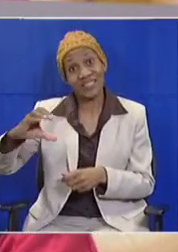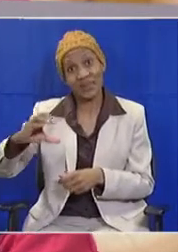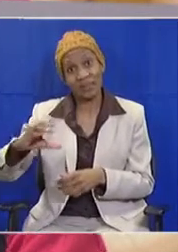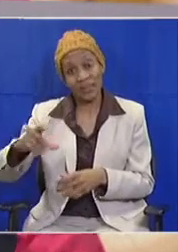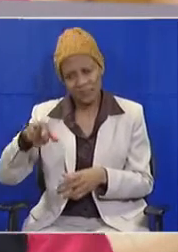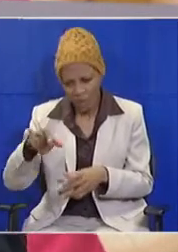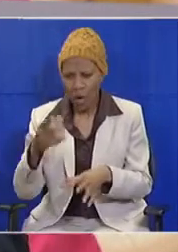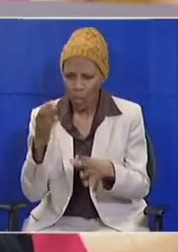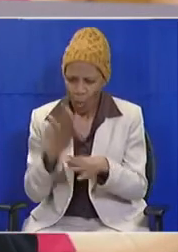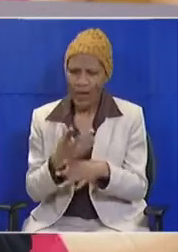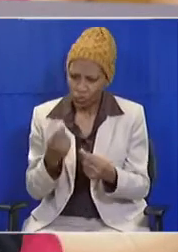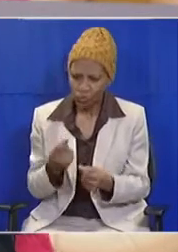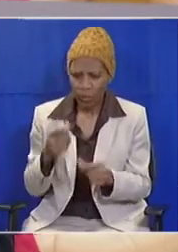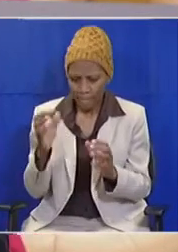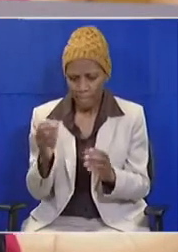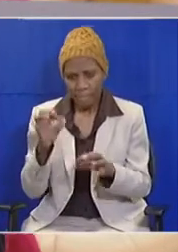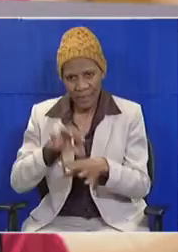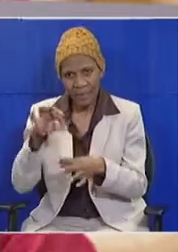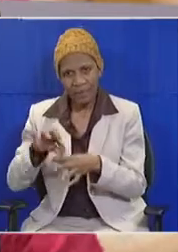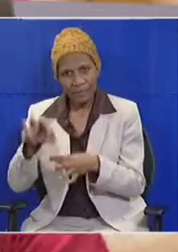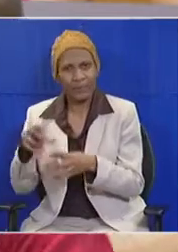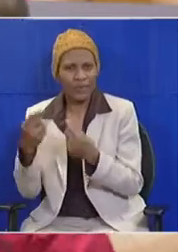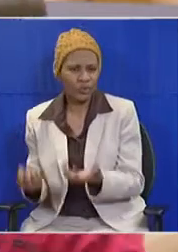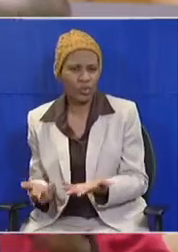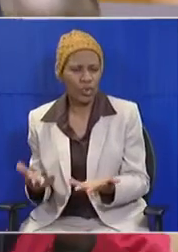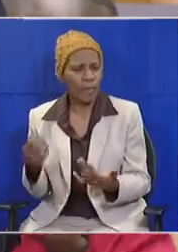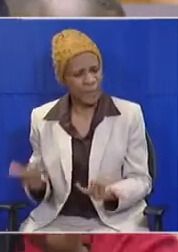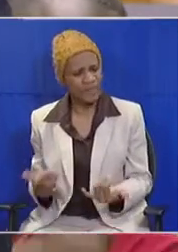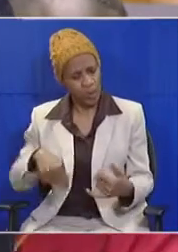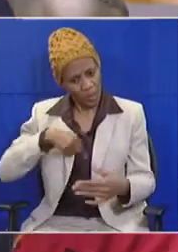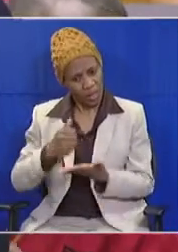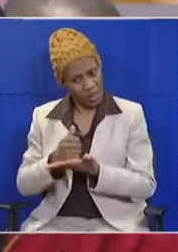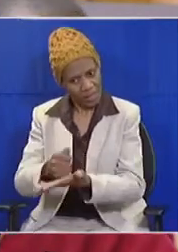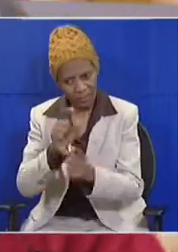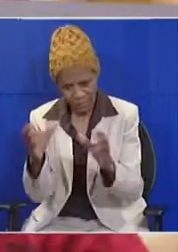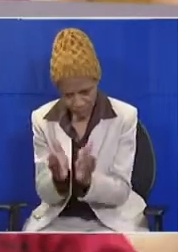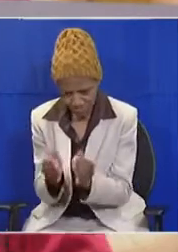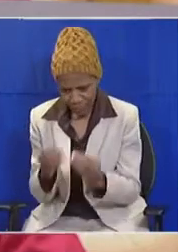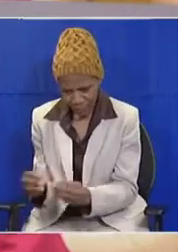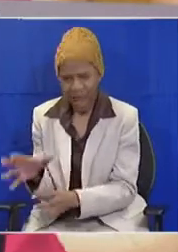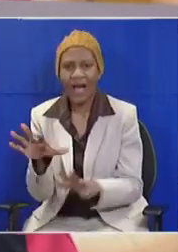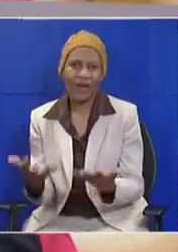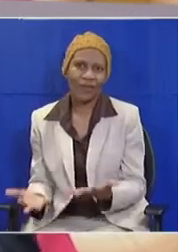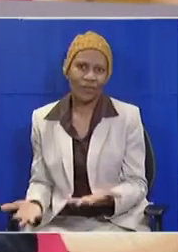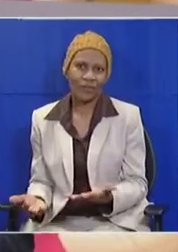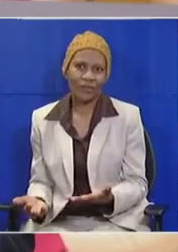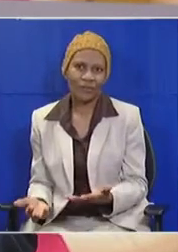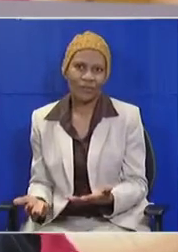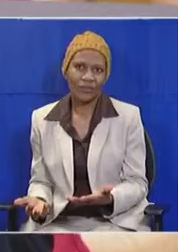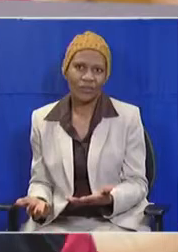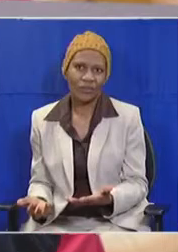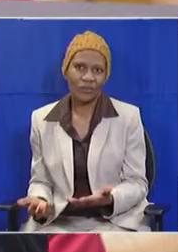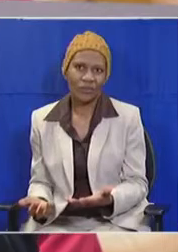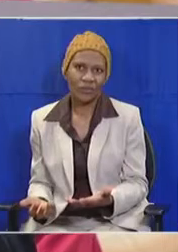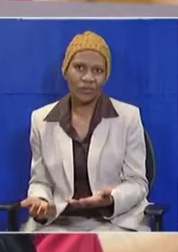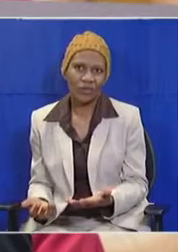fold? How are we going to assist? And in that regard, how are we going to assist with the cultivation of hemp? And